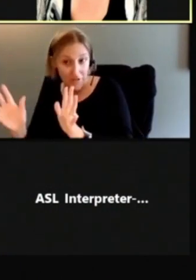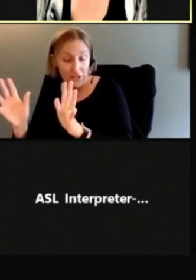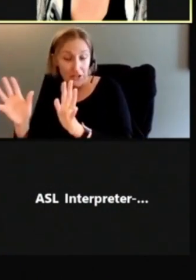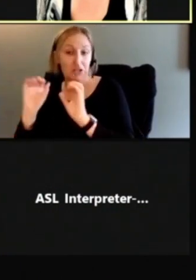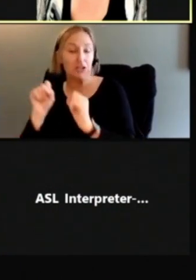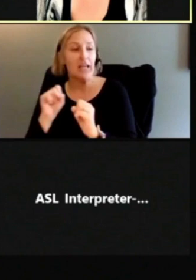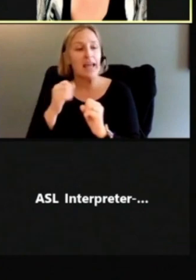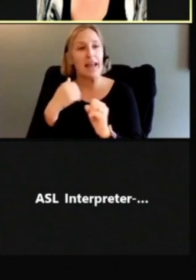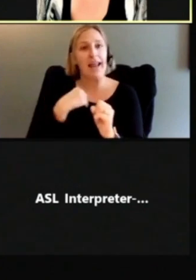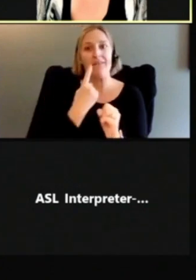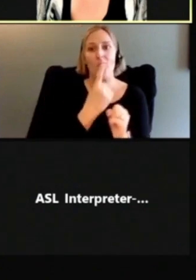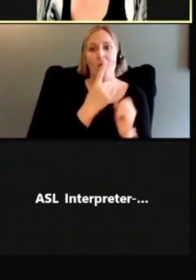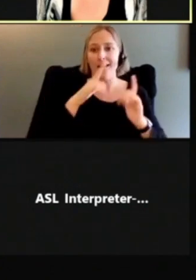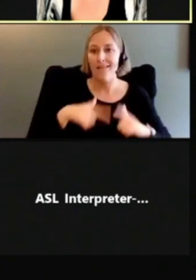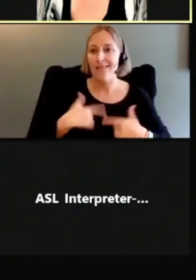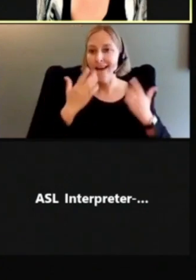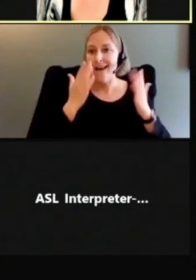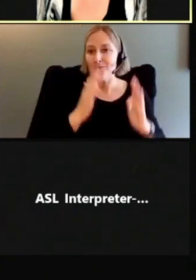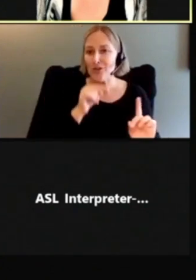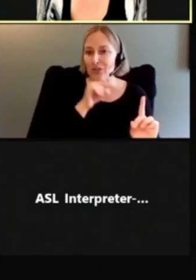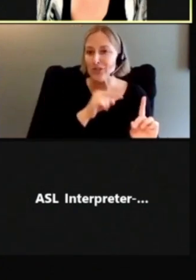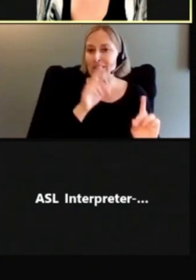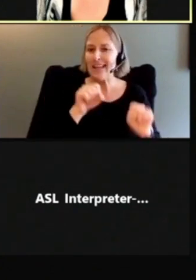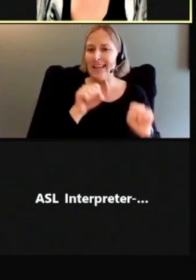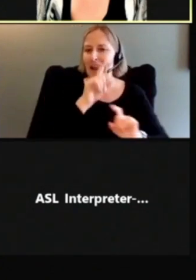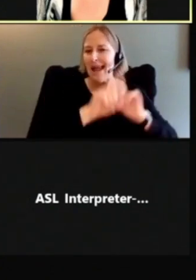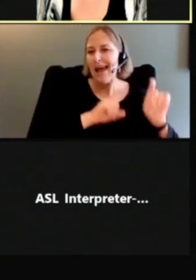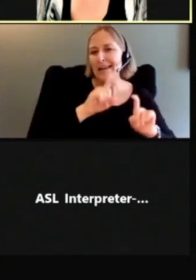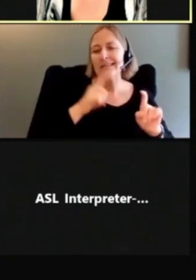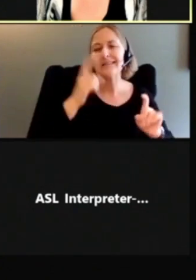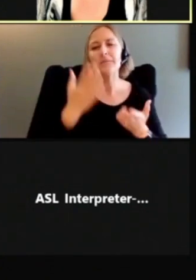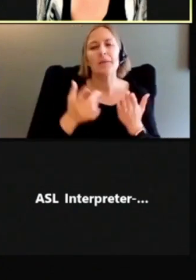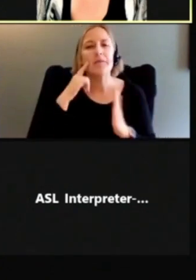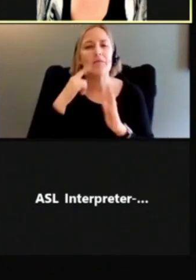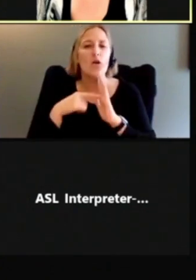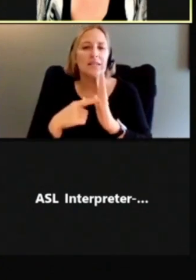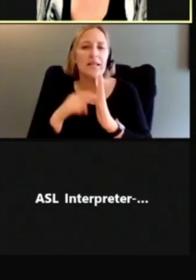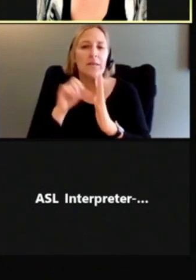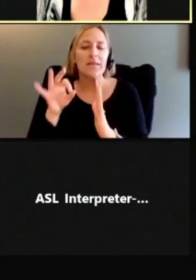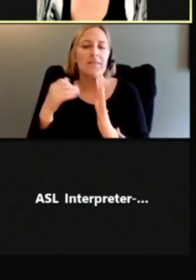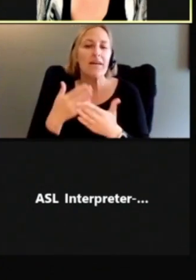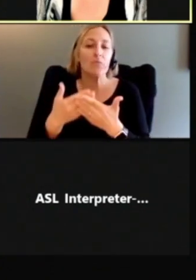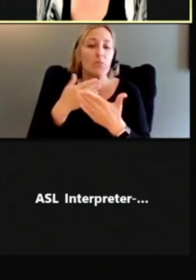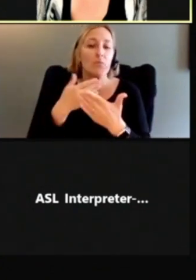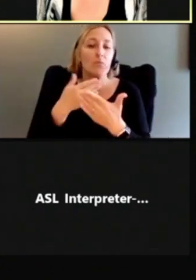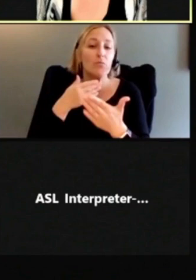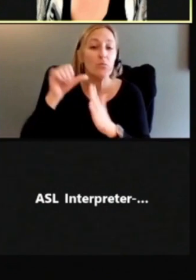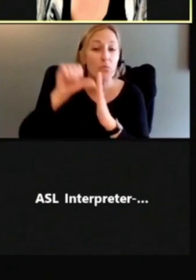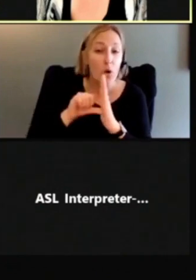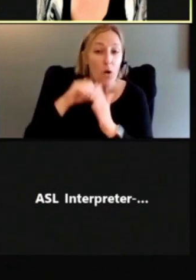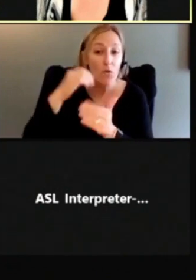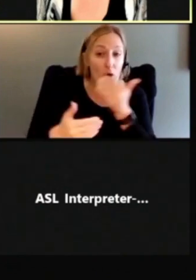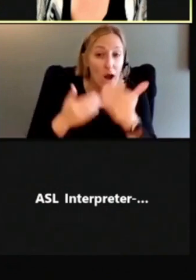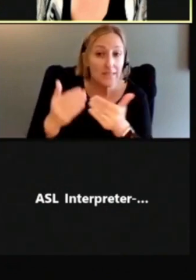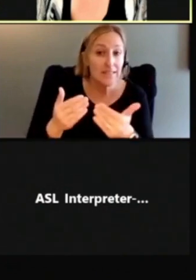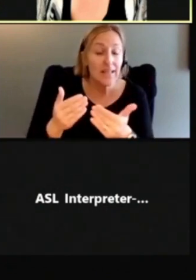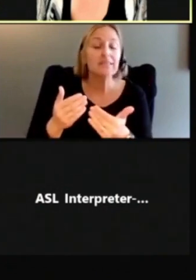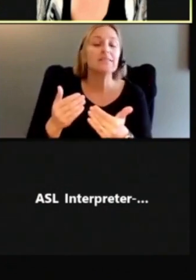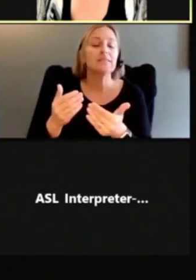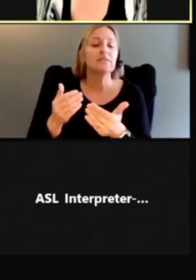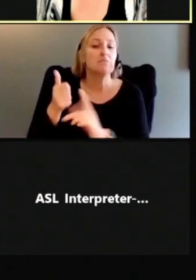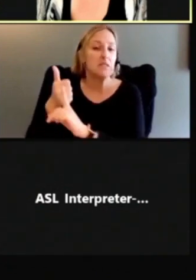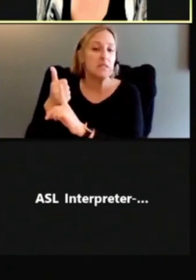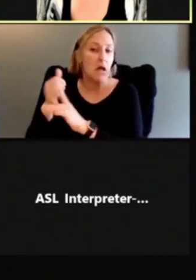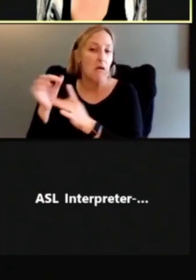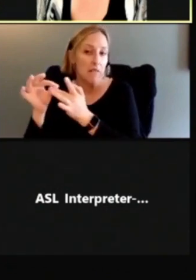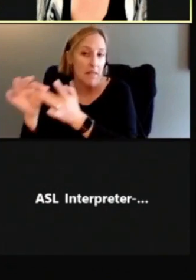creating like a pre-op process that is asynchronous or self-directed, that